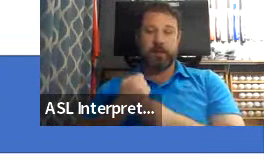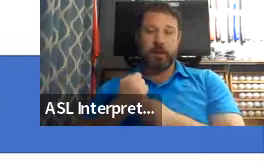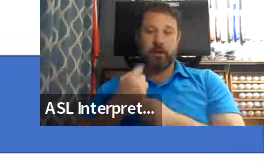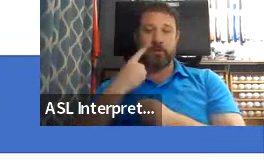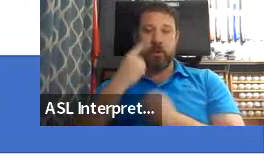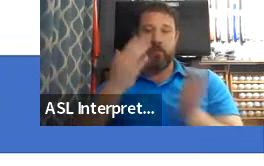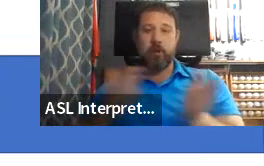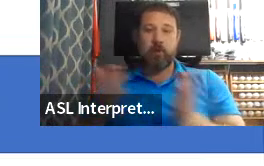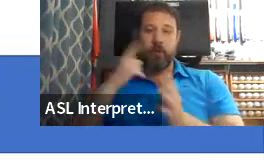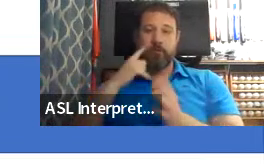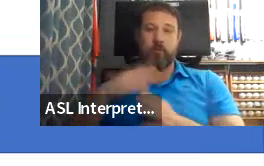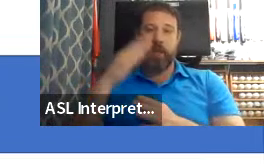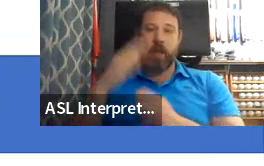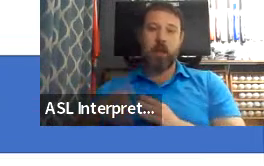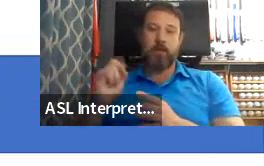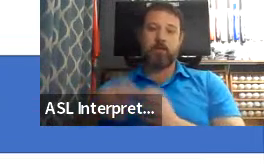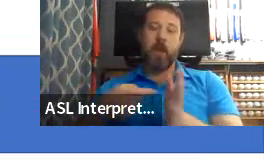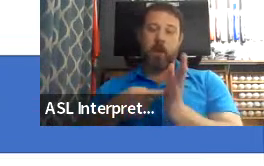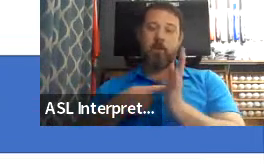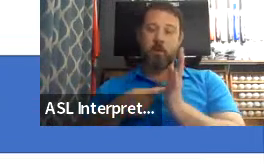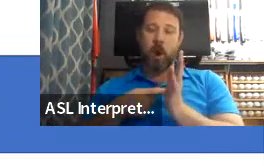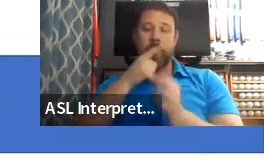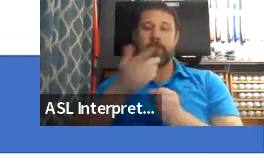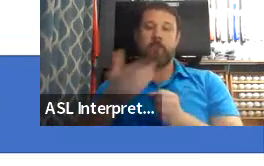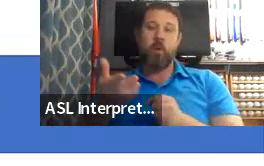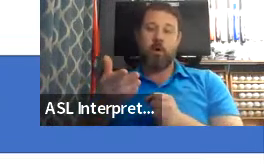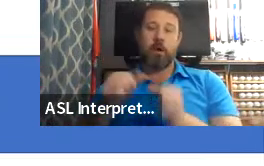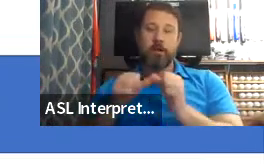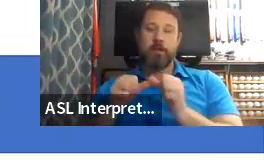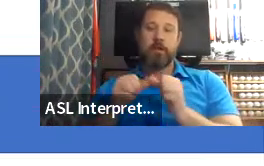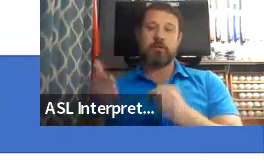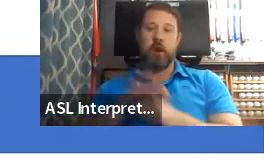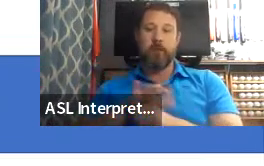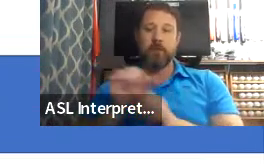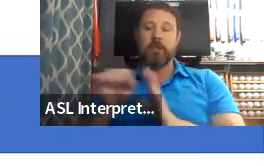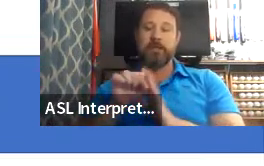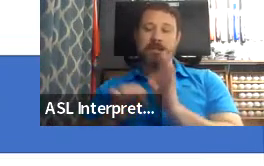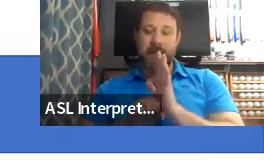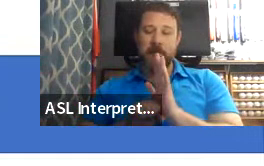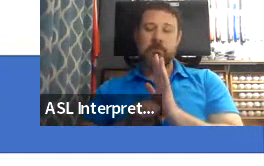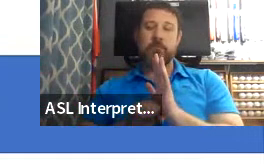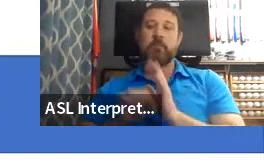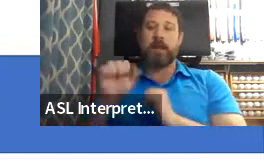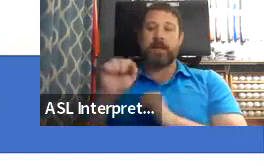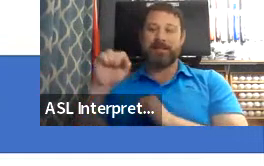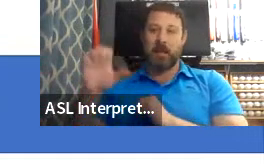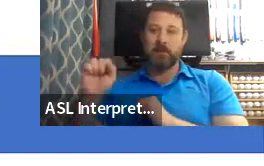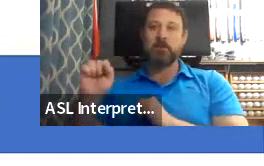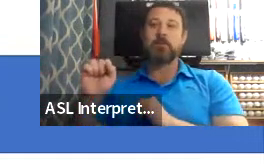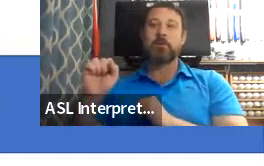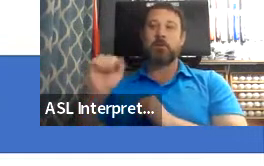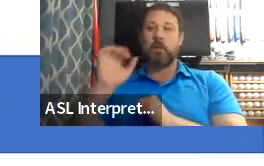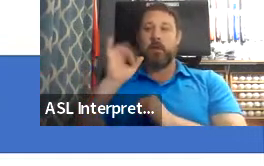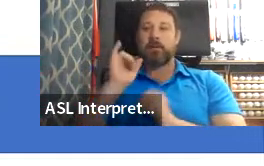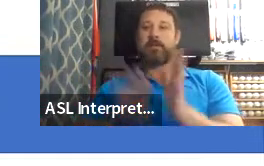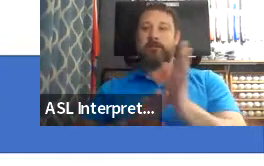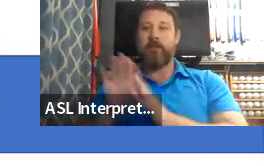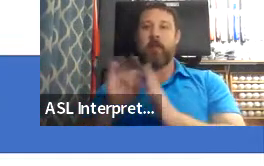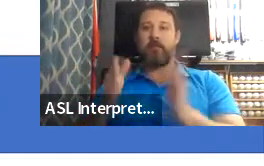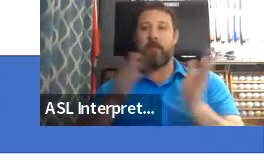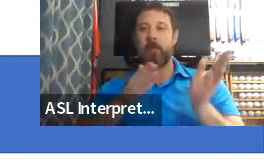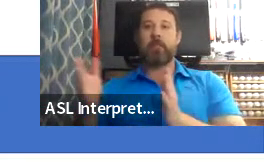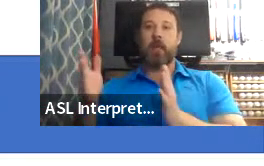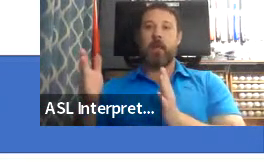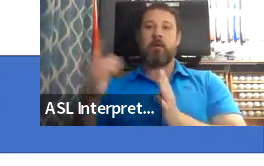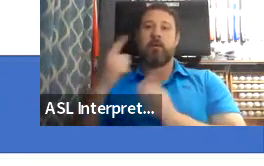that requirement for continuous coverage, the state DHCS has developed an unwinding plan to prepare counties